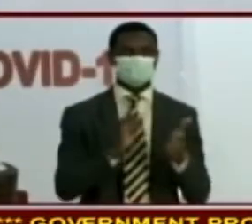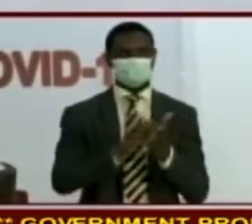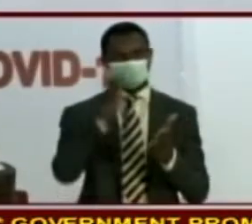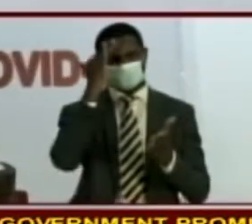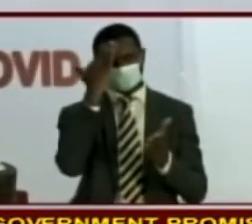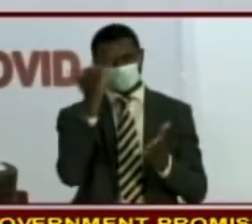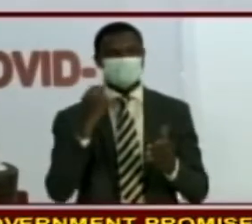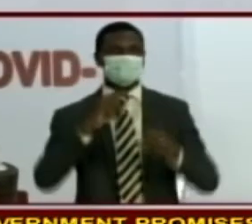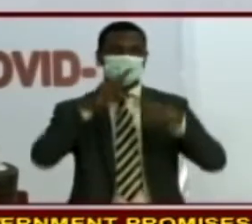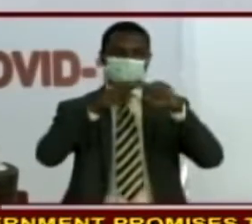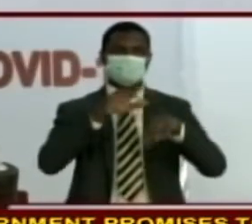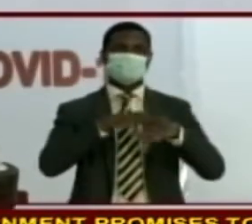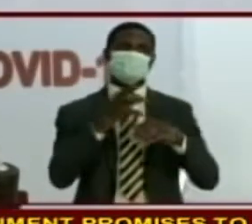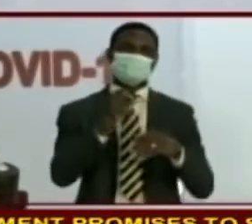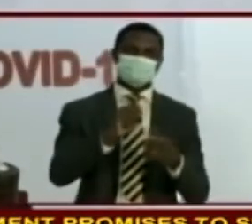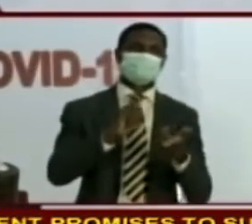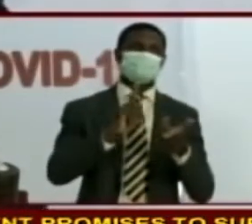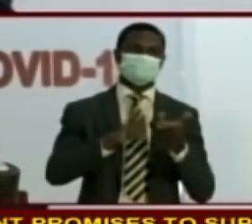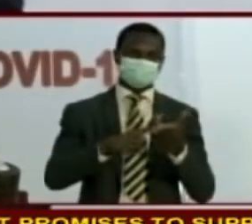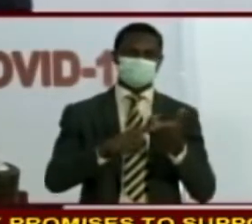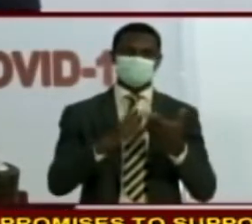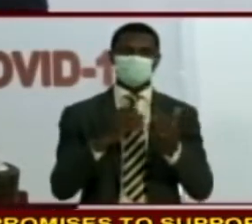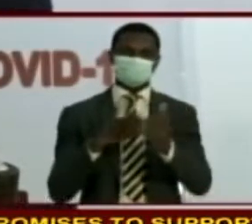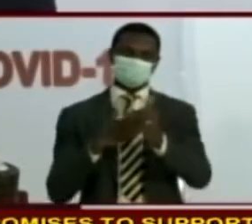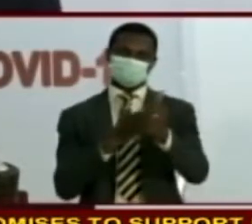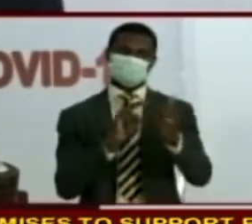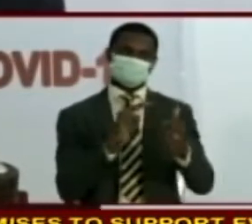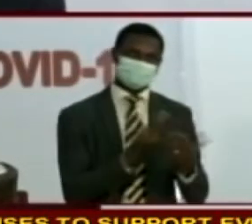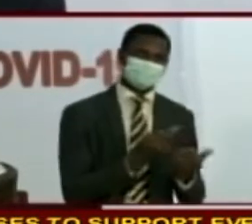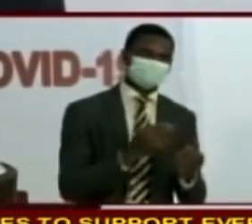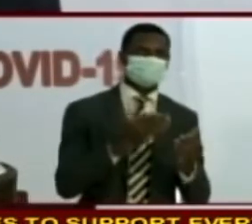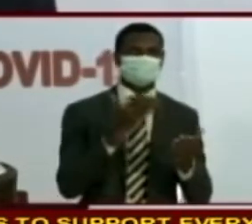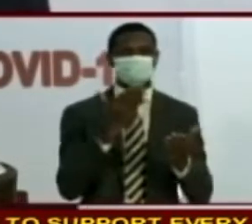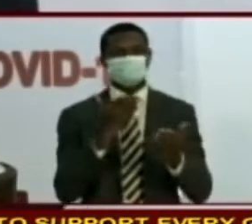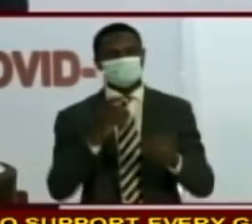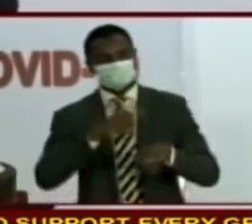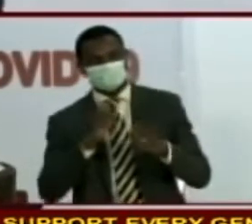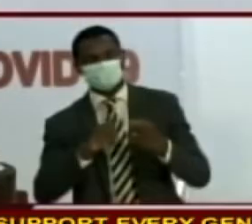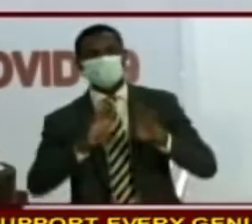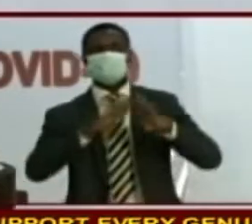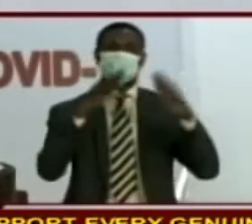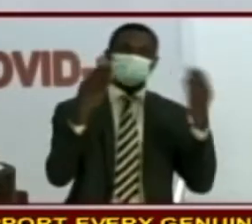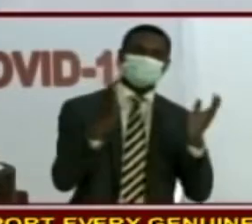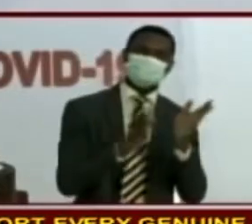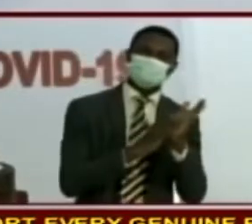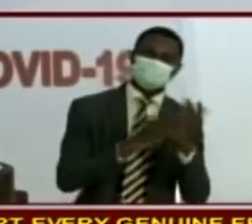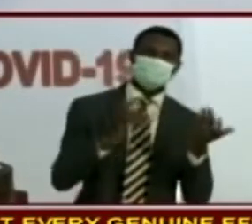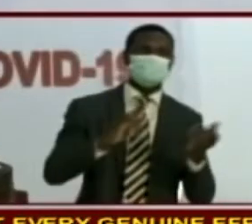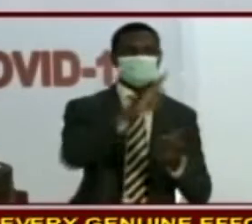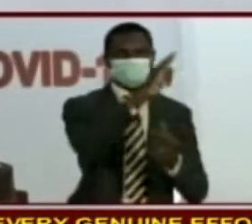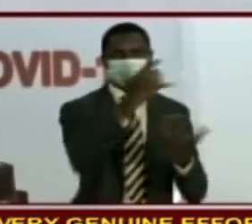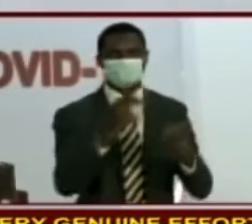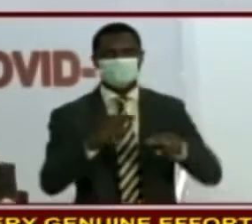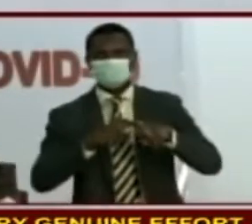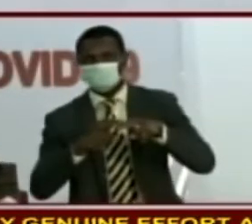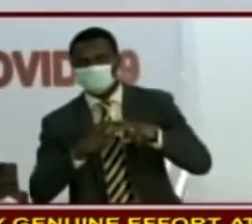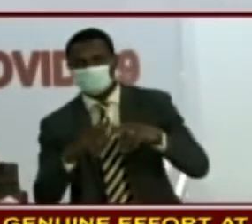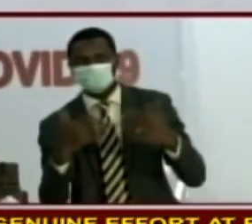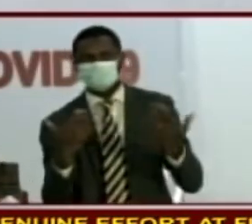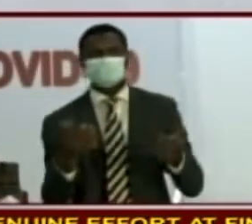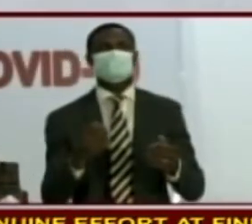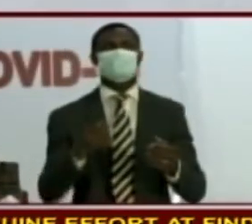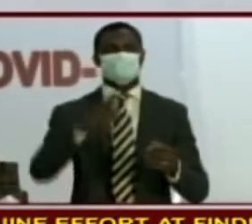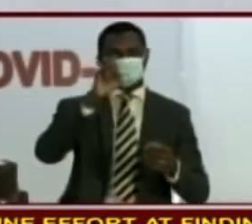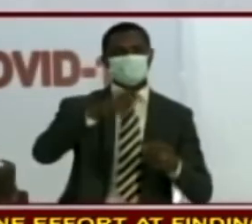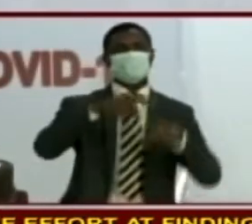decisions. Do we open or not? Schools, airports, train stations, and rely on us